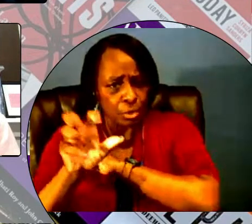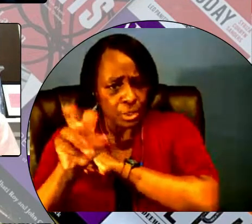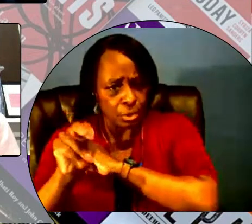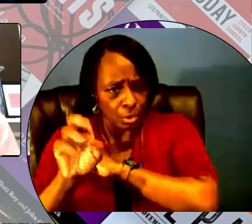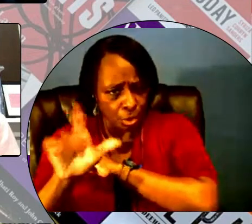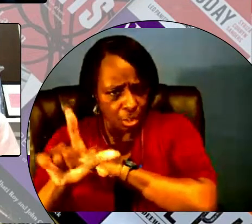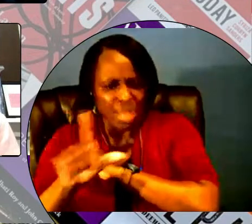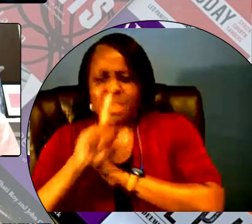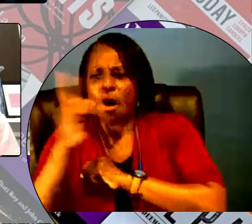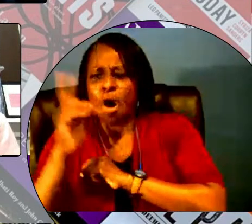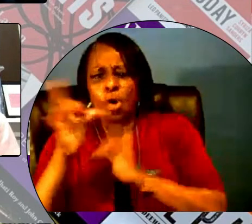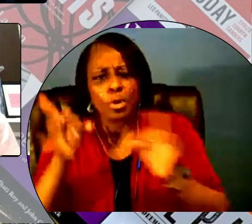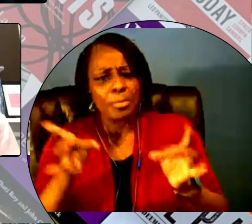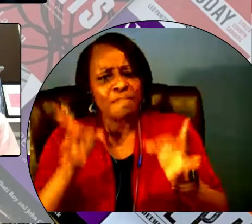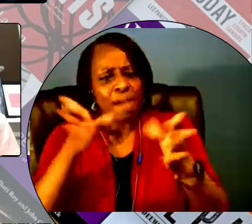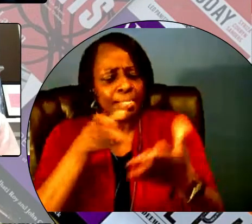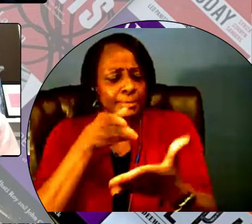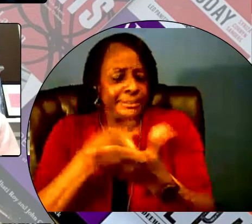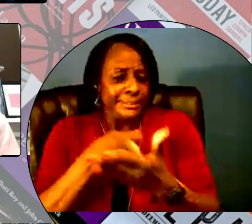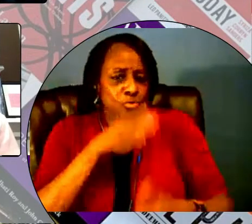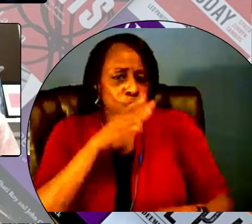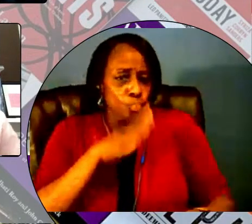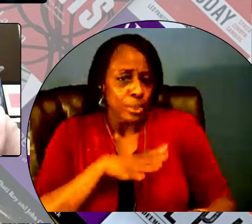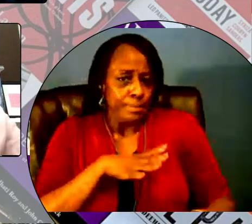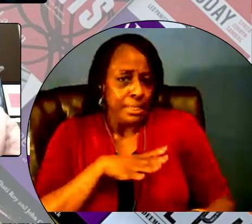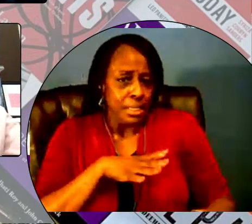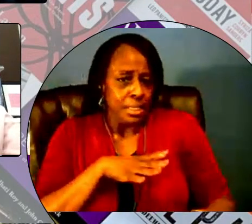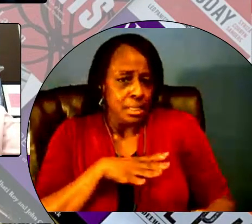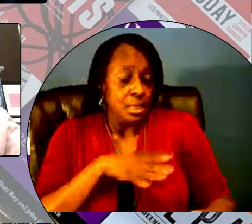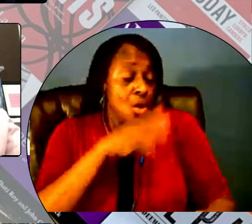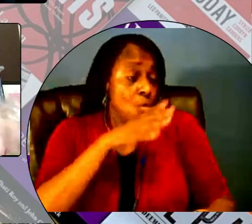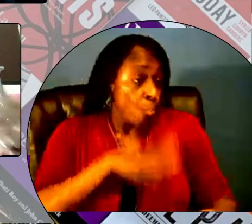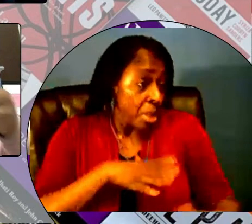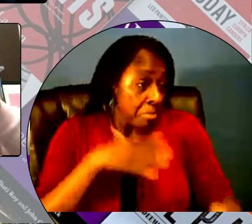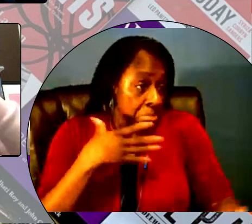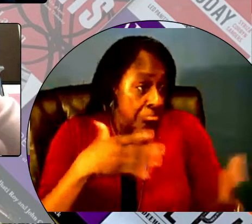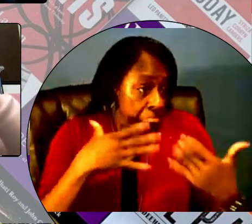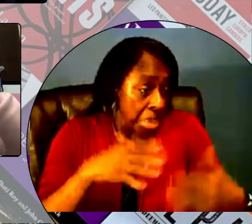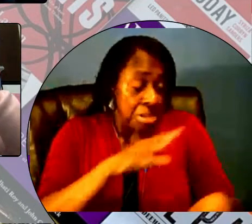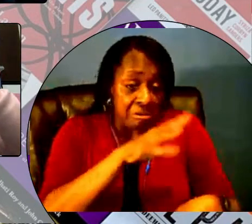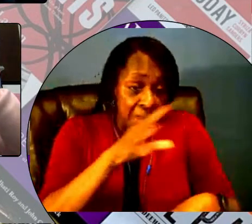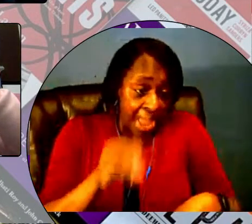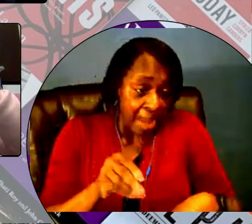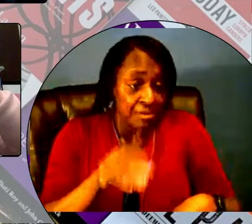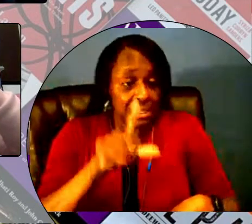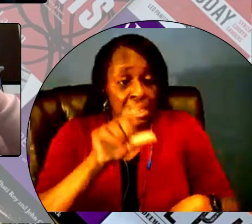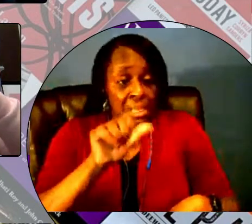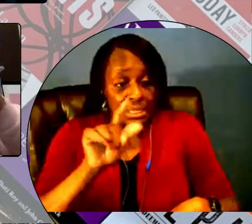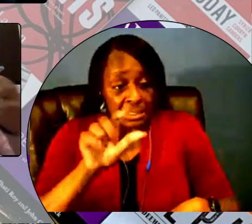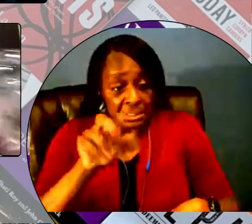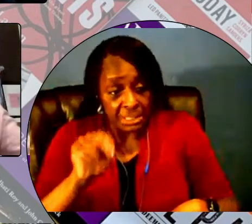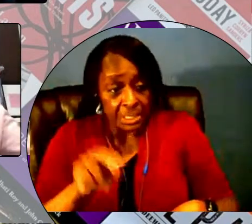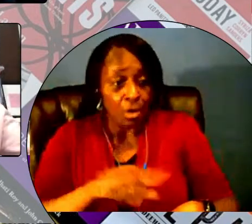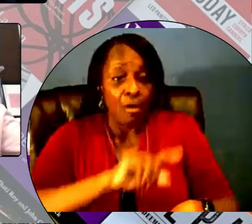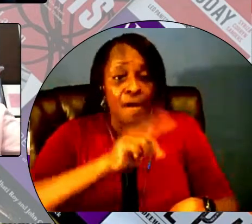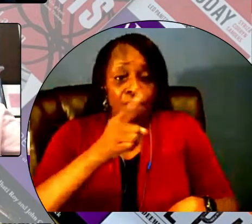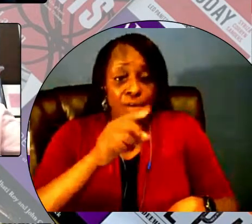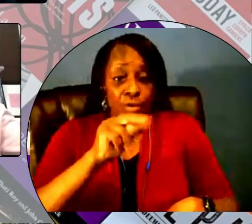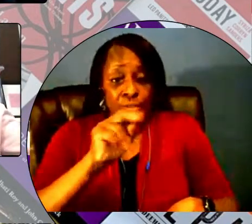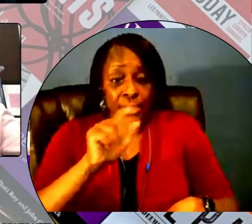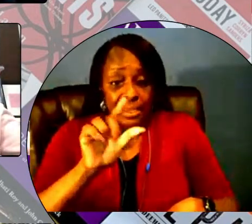been violent towards women. Women, whether they're African, Latino, First Nation, they were